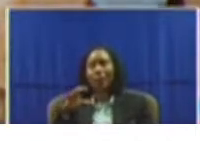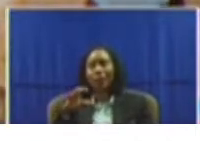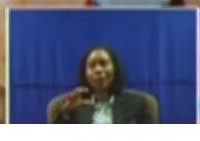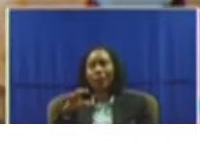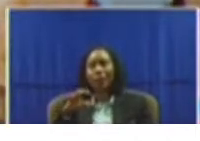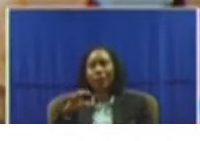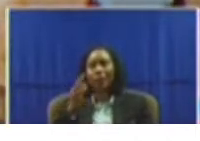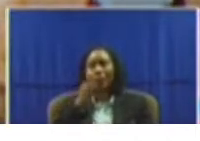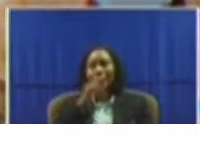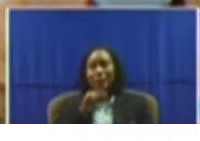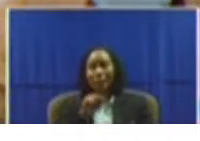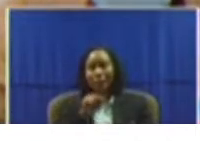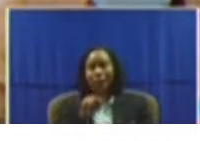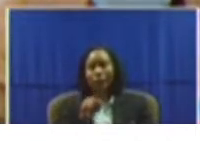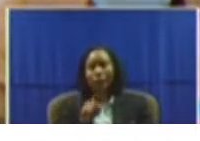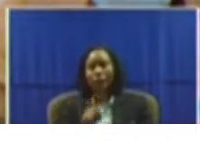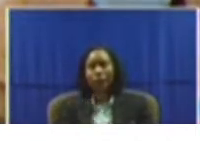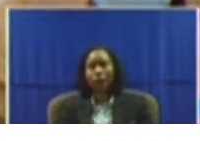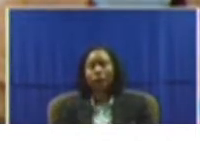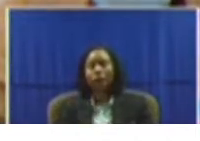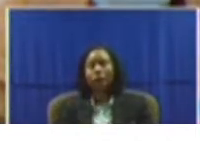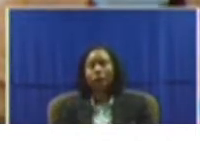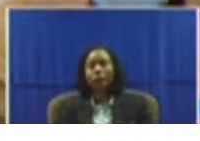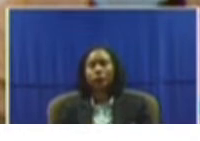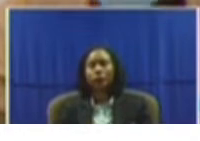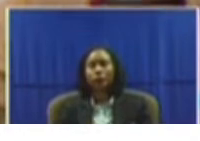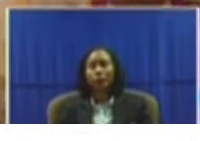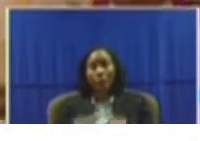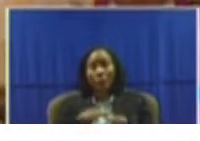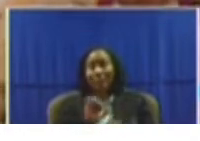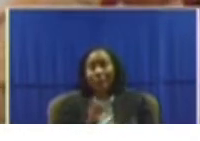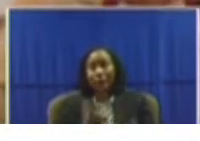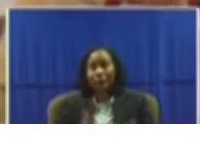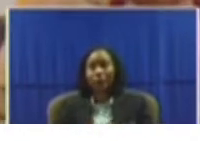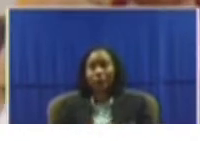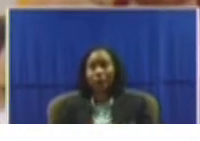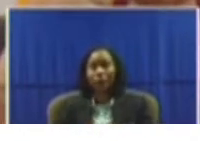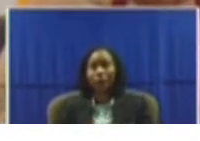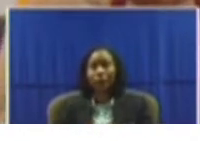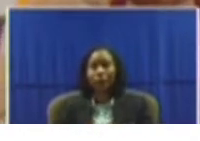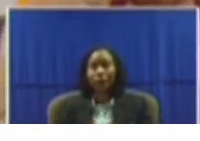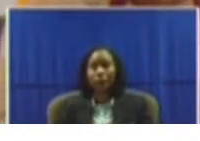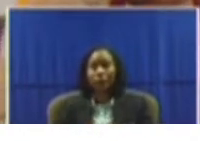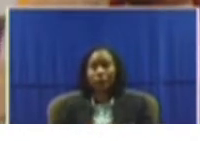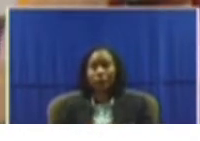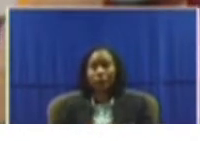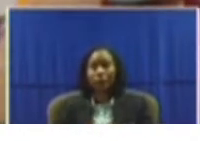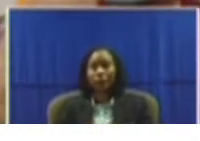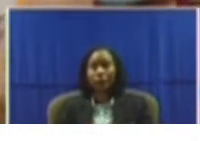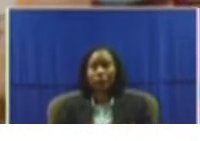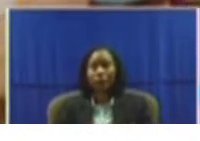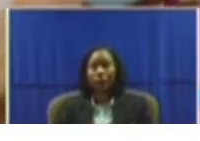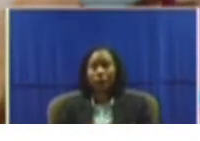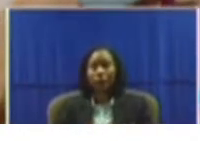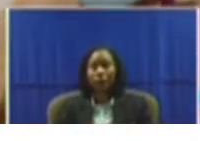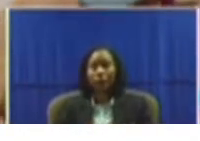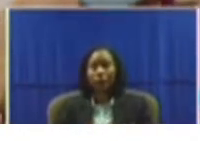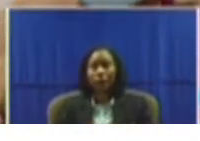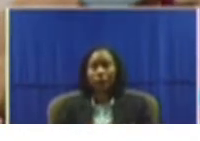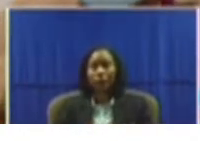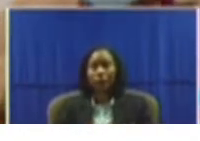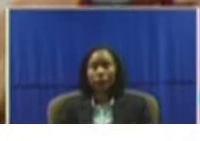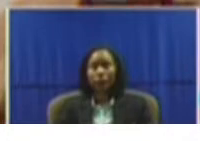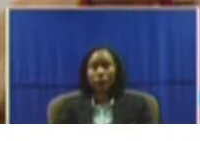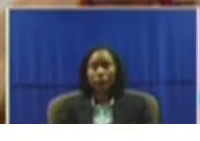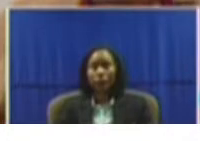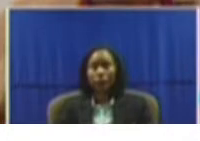Mayiwele motion. Kuba akukho nto isecourt ngokokuba sifumene ingxelo ithi istrakwe